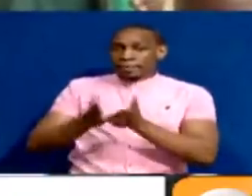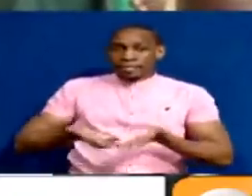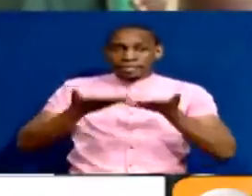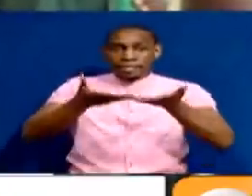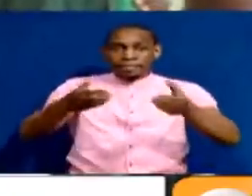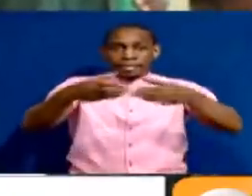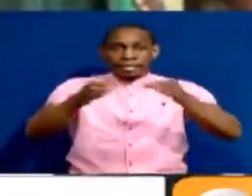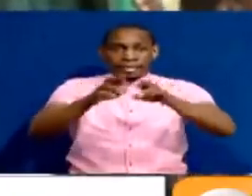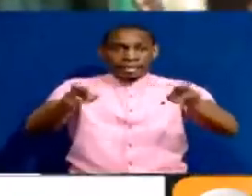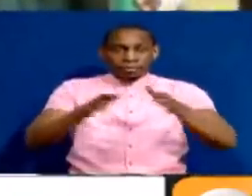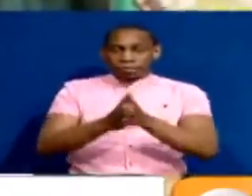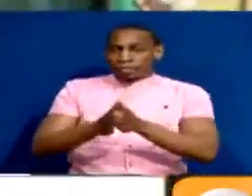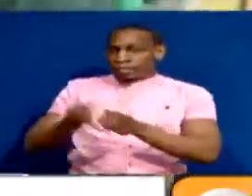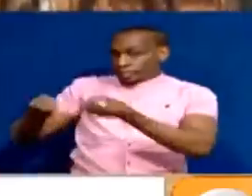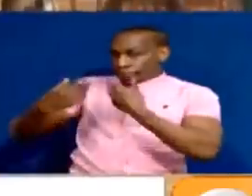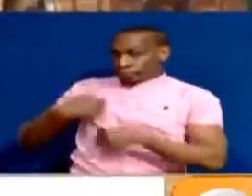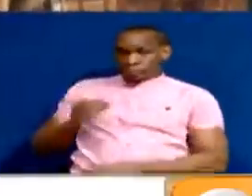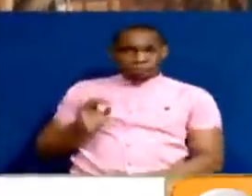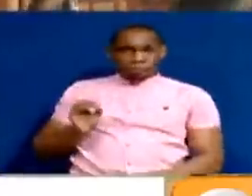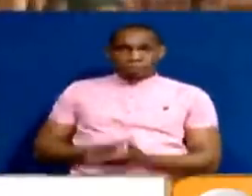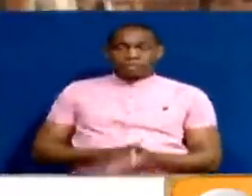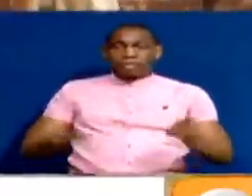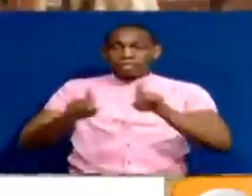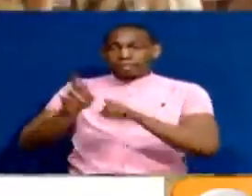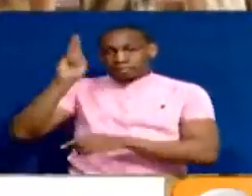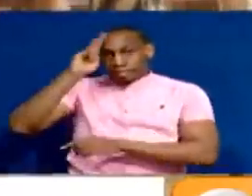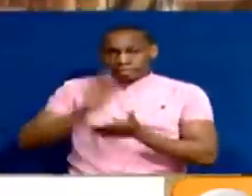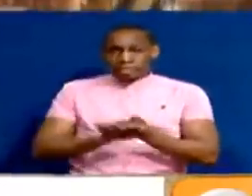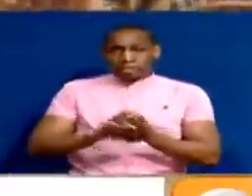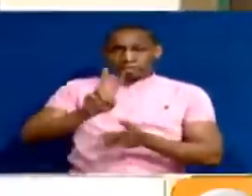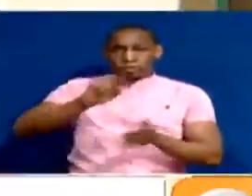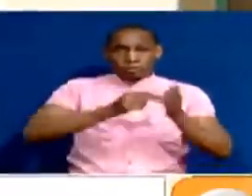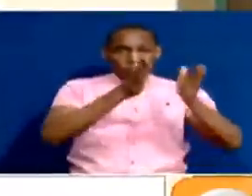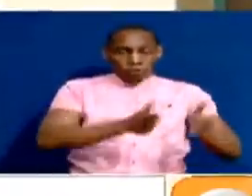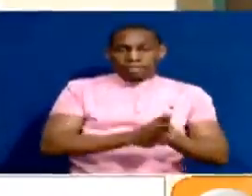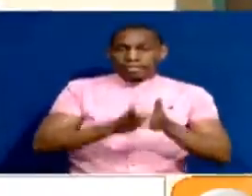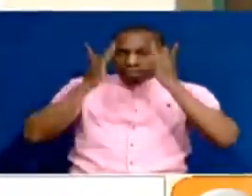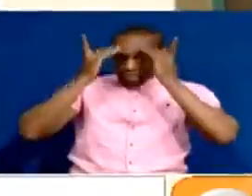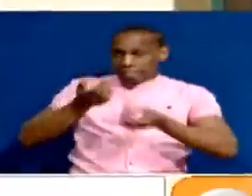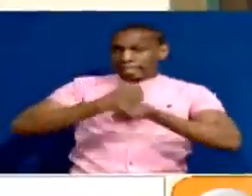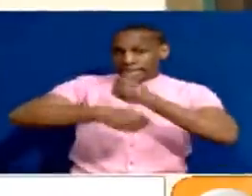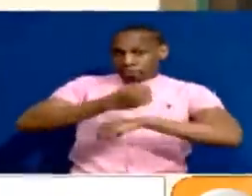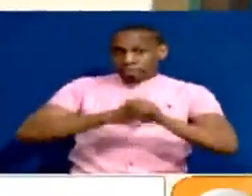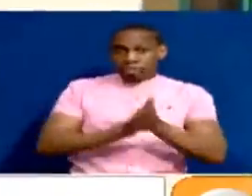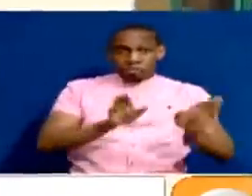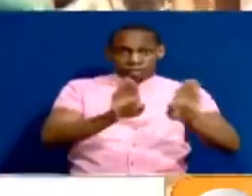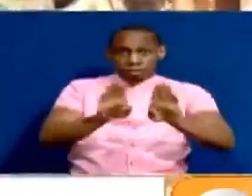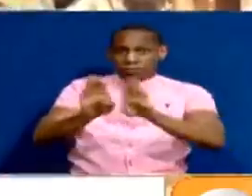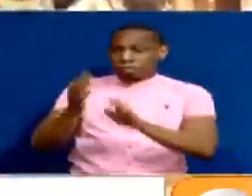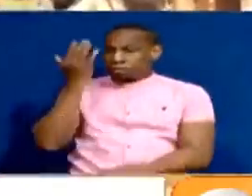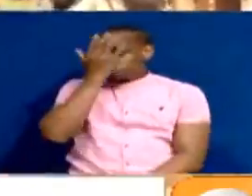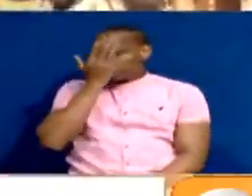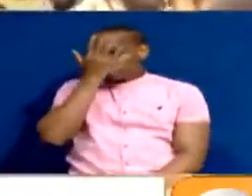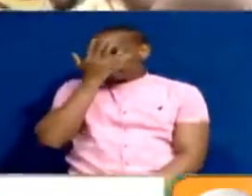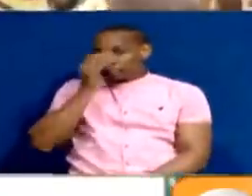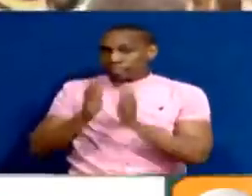his classrooms bila kunijulisha mimi. It is for this reason that the two decided to teach the legislature a lesson, to embarrass him